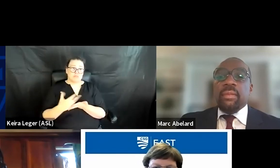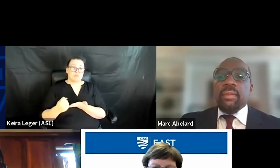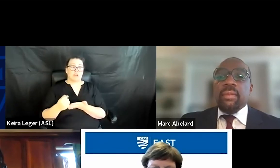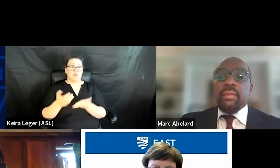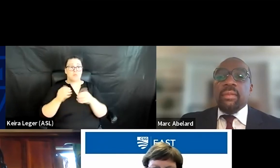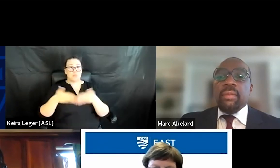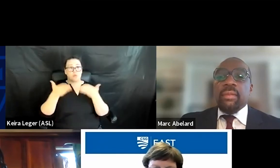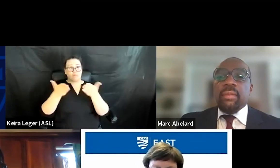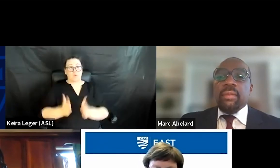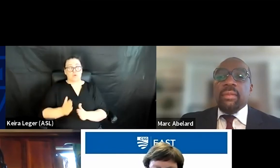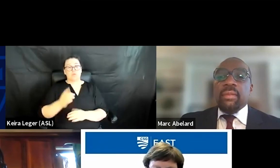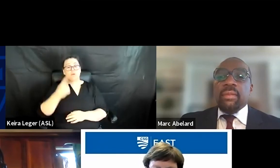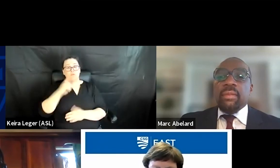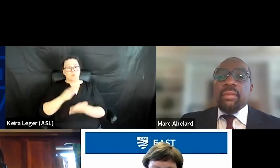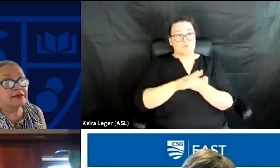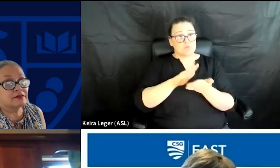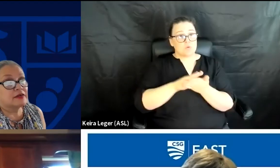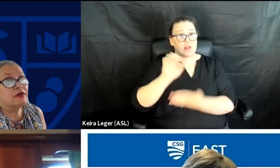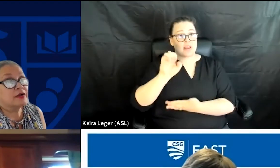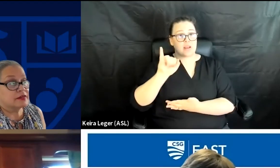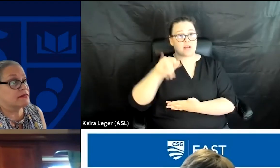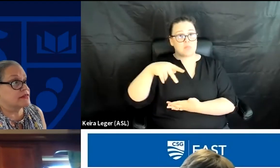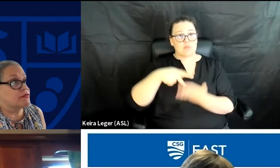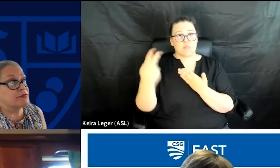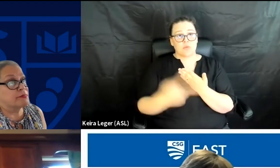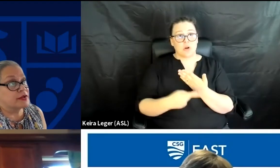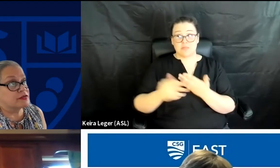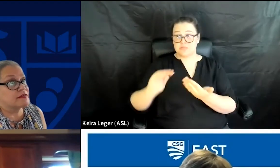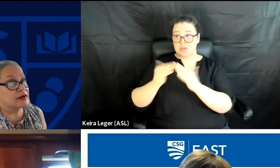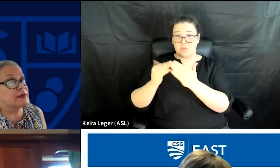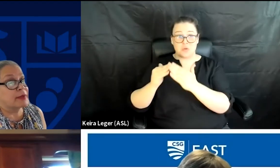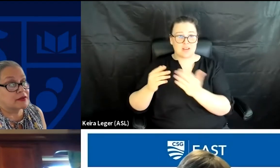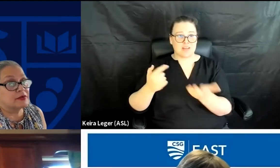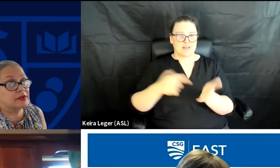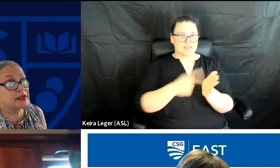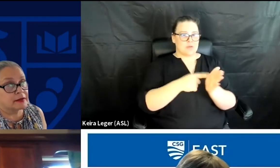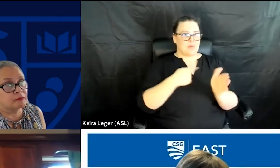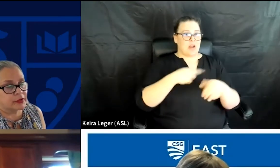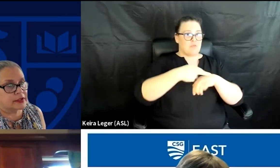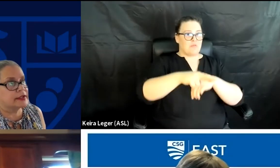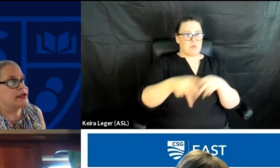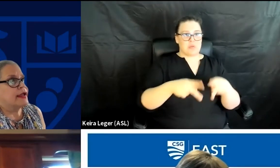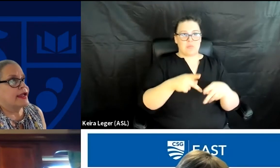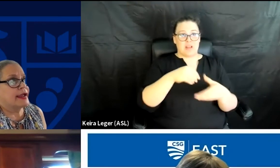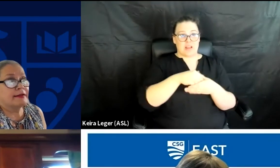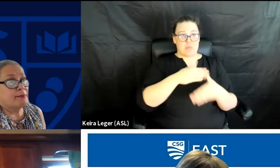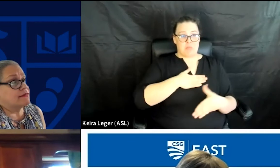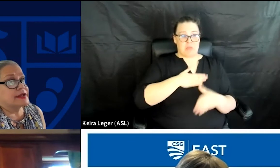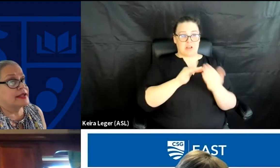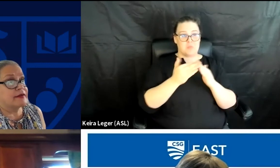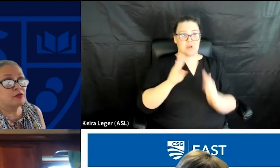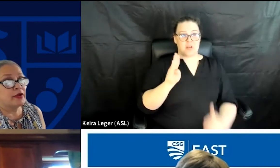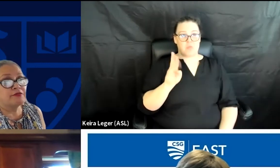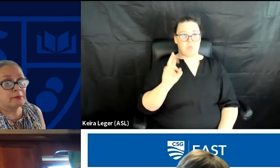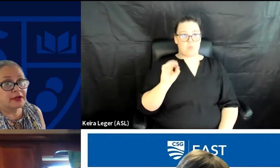EAP programs. You know, even in the community, I can tell you, sometimes I refer patients that are in my community in Brooklyn, and they